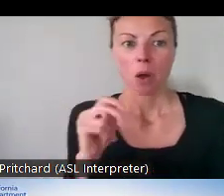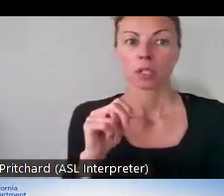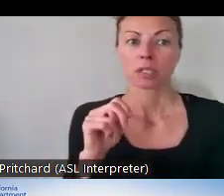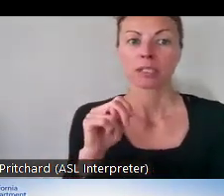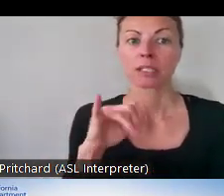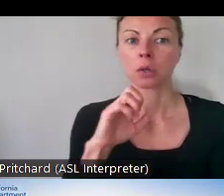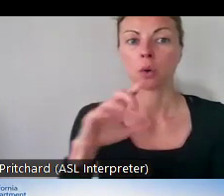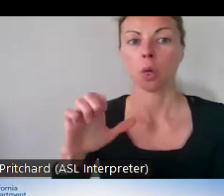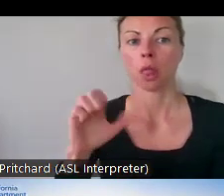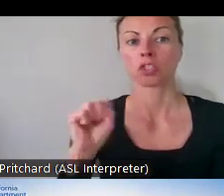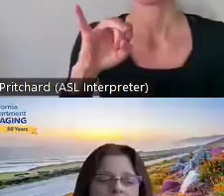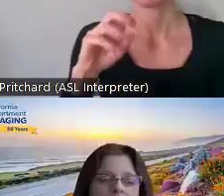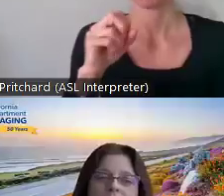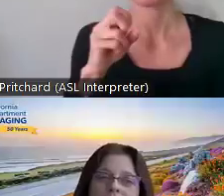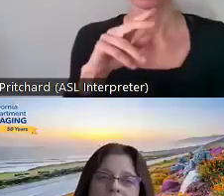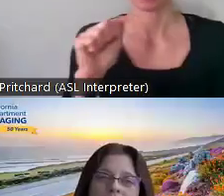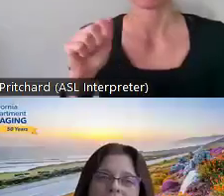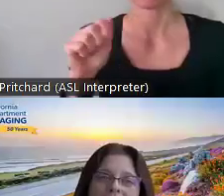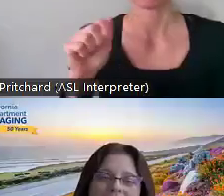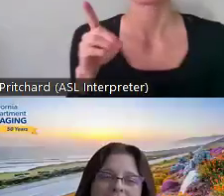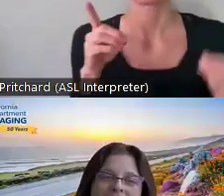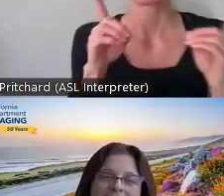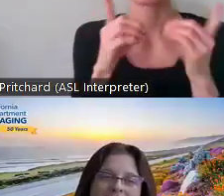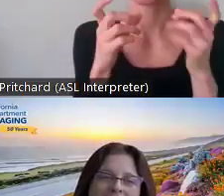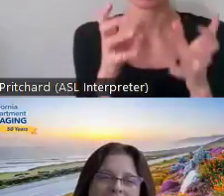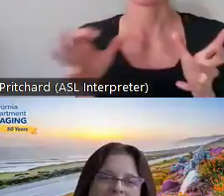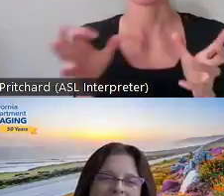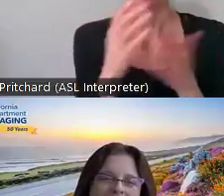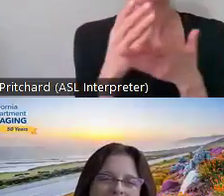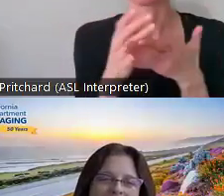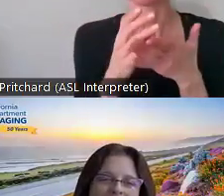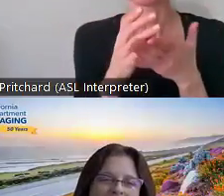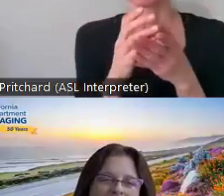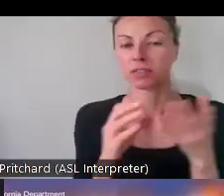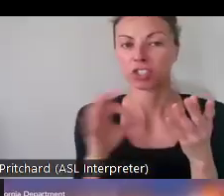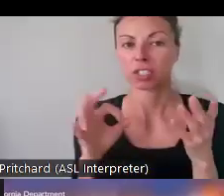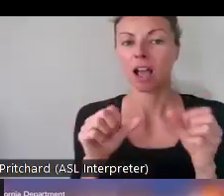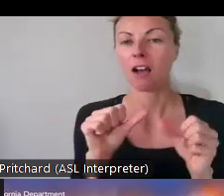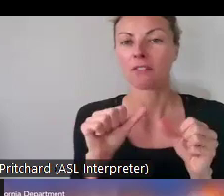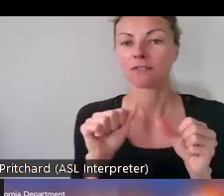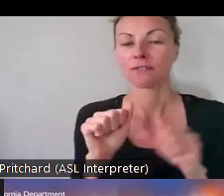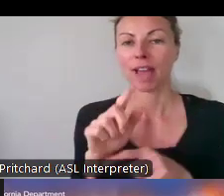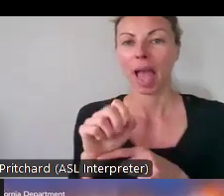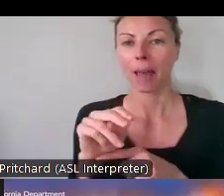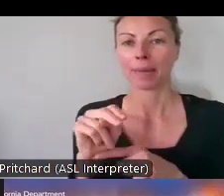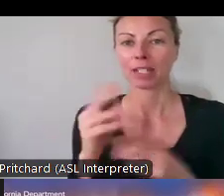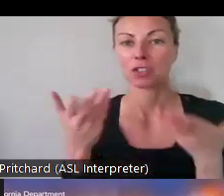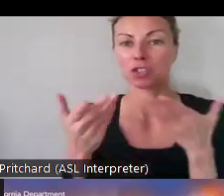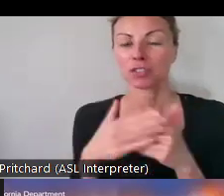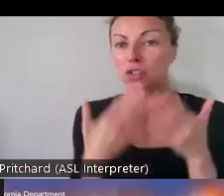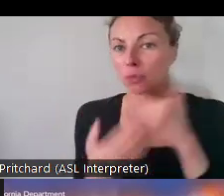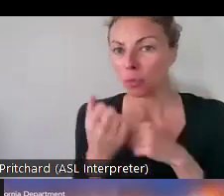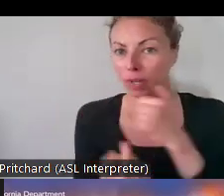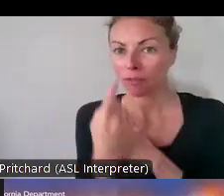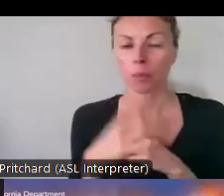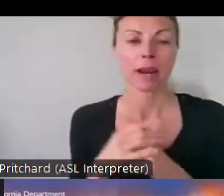Shimasaka, our Deputy Director of the Division of Administrative Services. Thank you so much, Denise, and good morning, everyone.